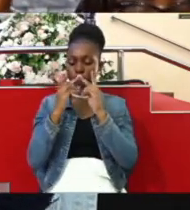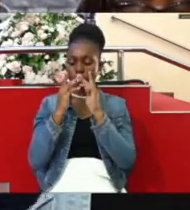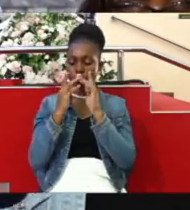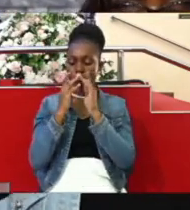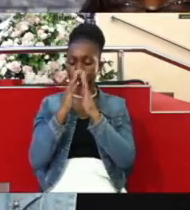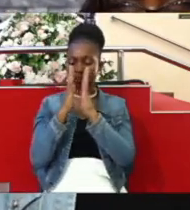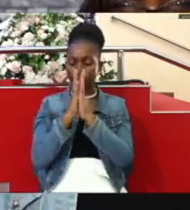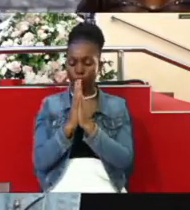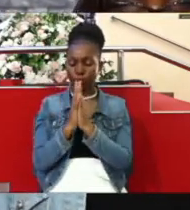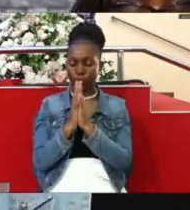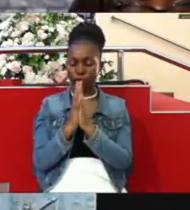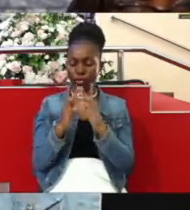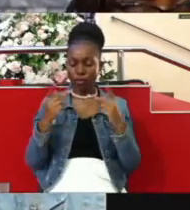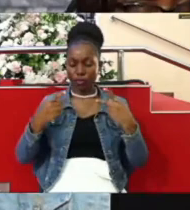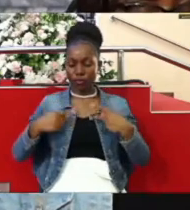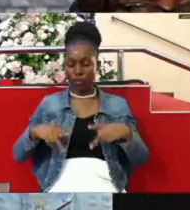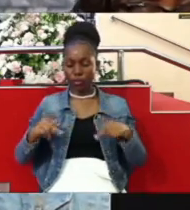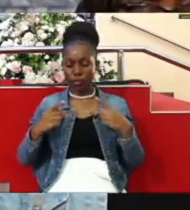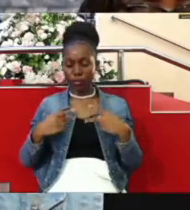Jacob.